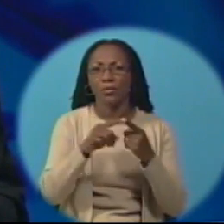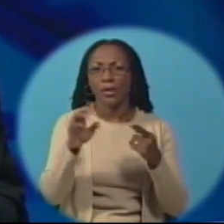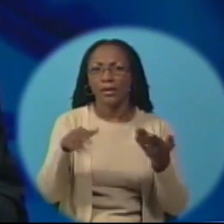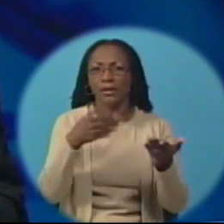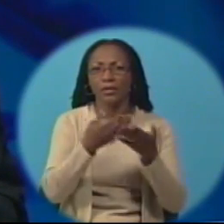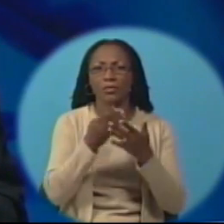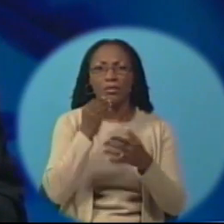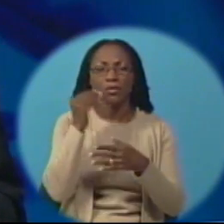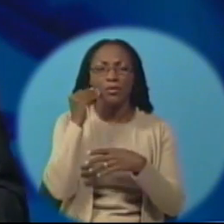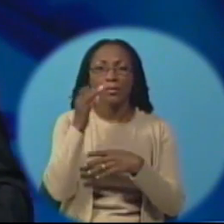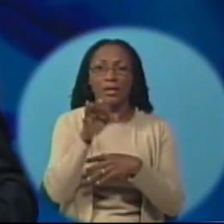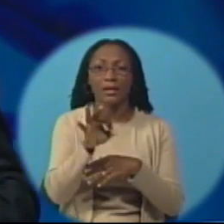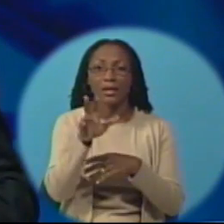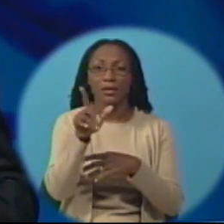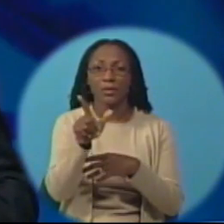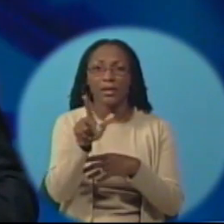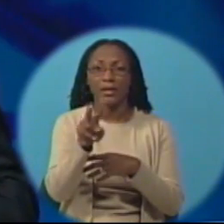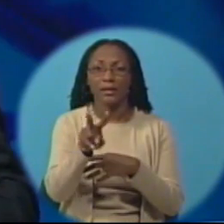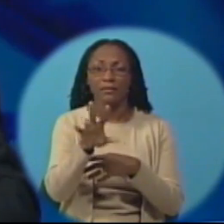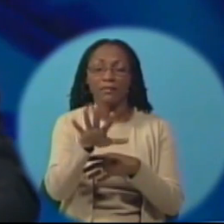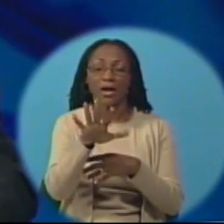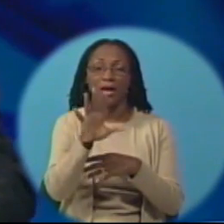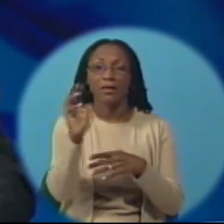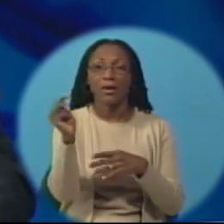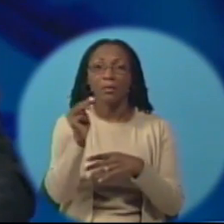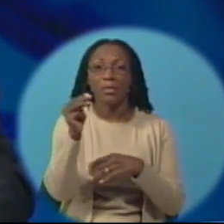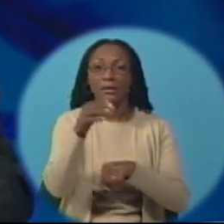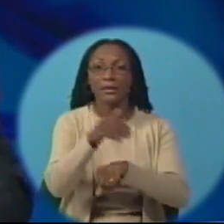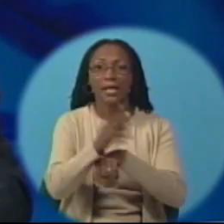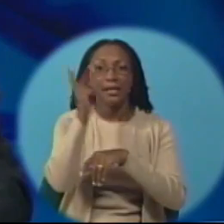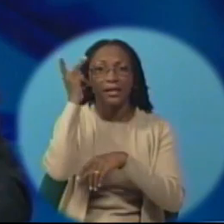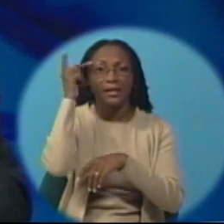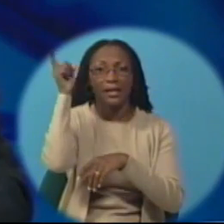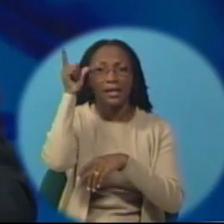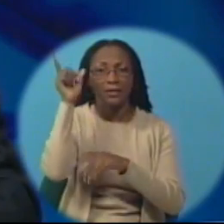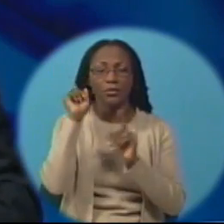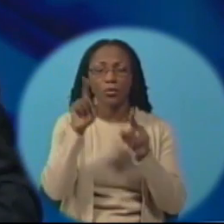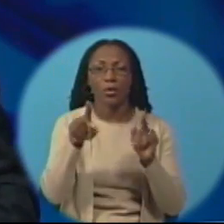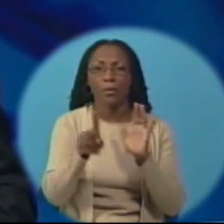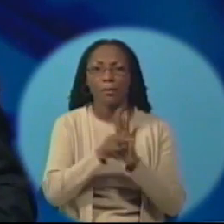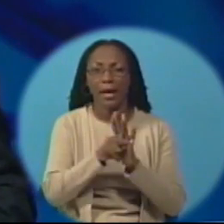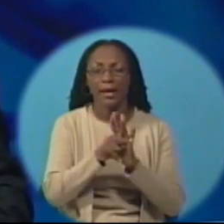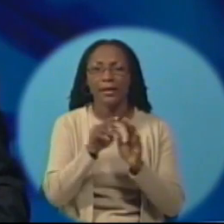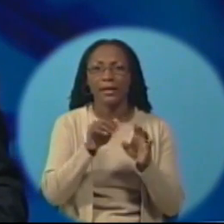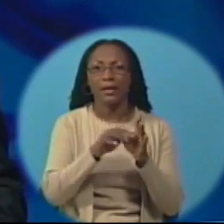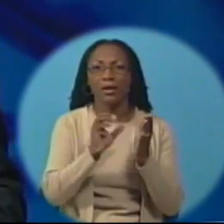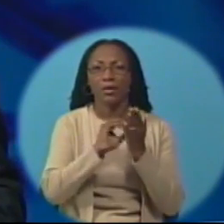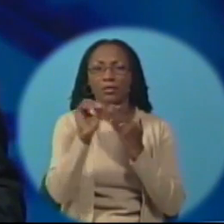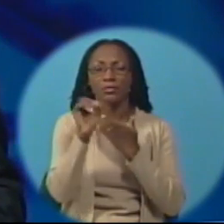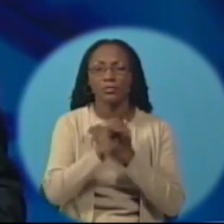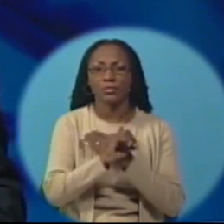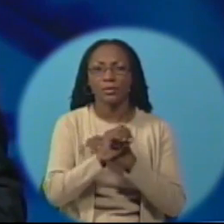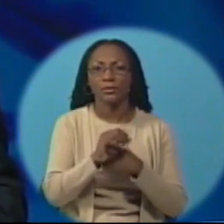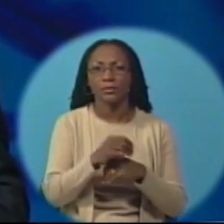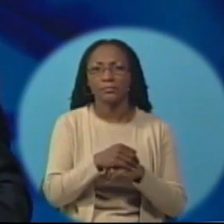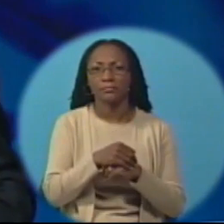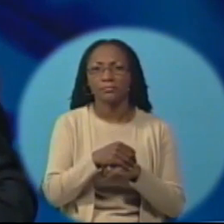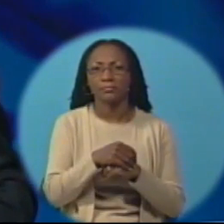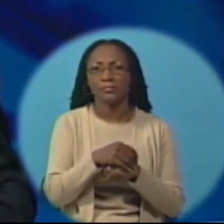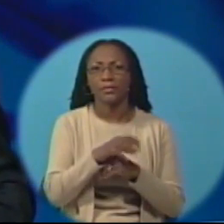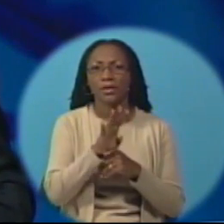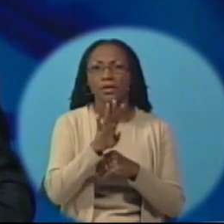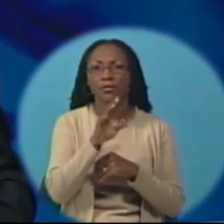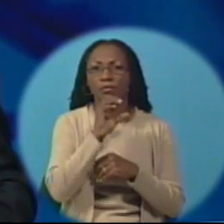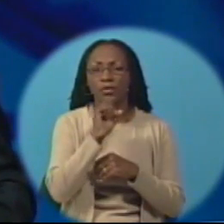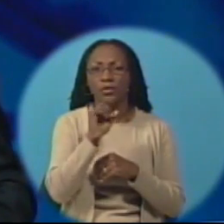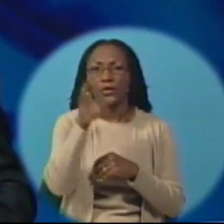9.25 on Monday night. Kenyatta Lashley is to reappear in court on October the 17th. The